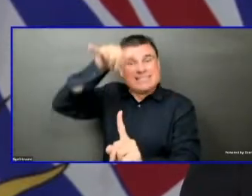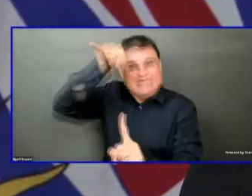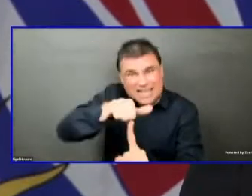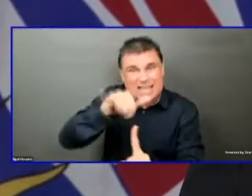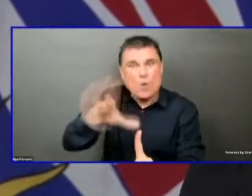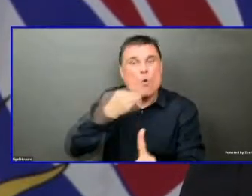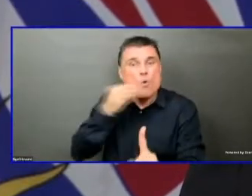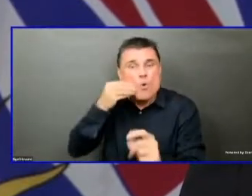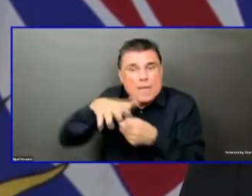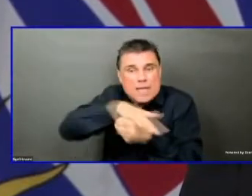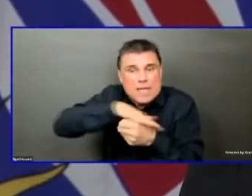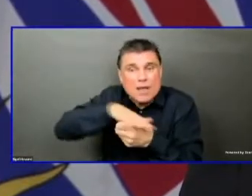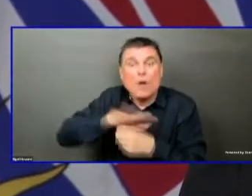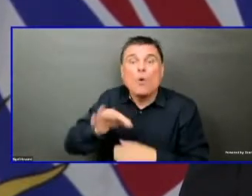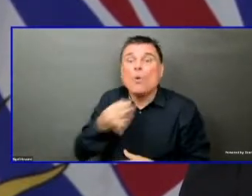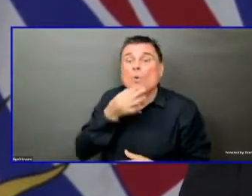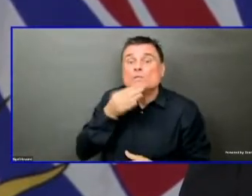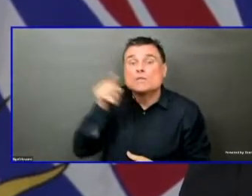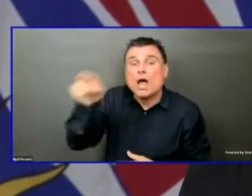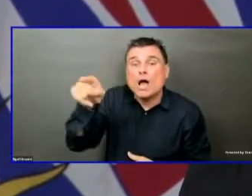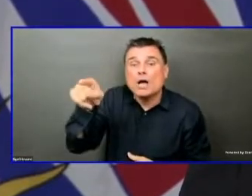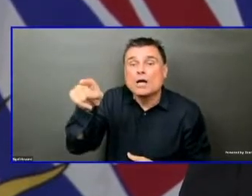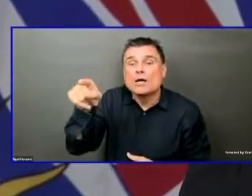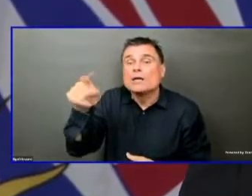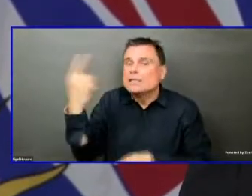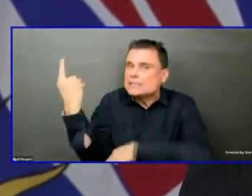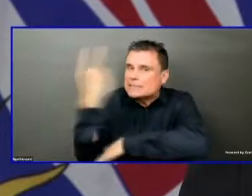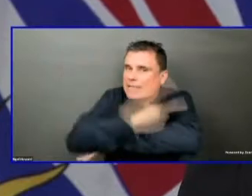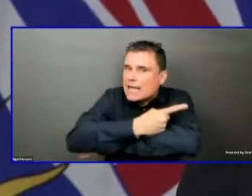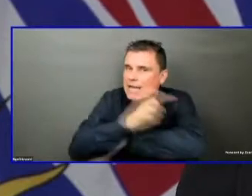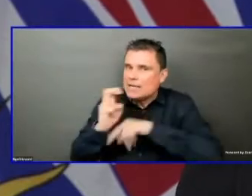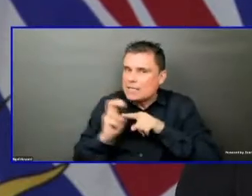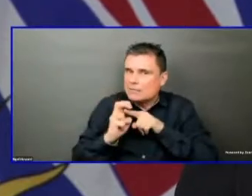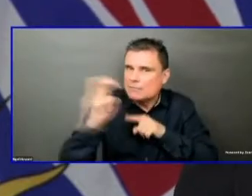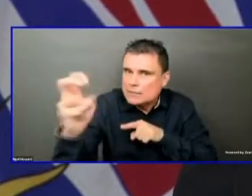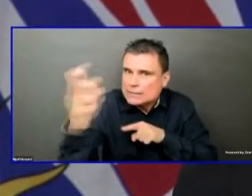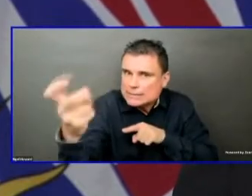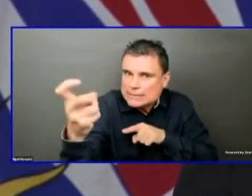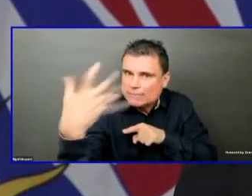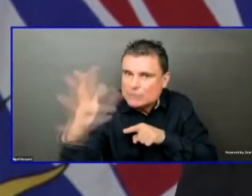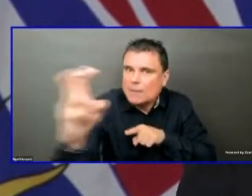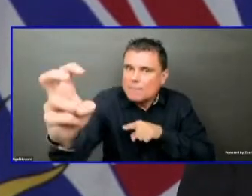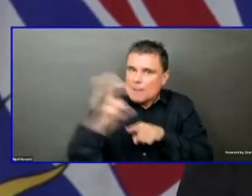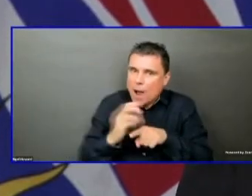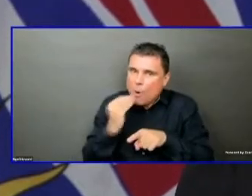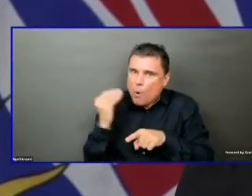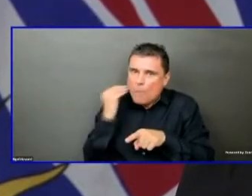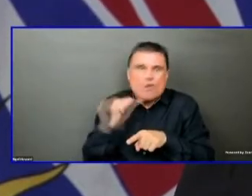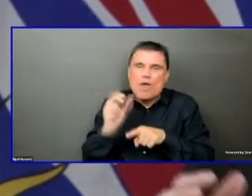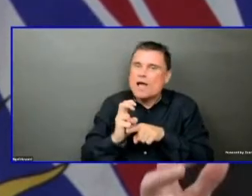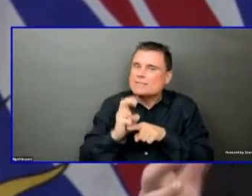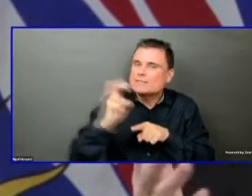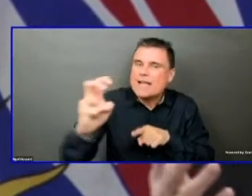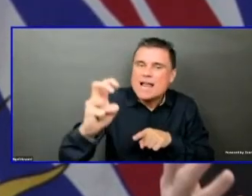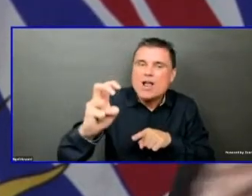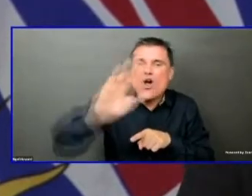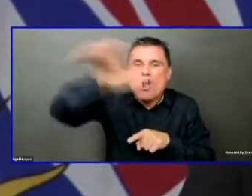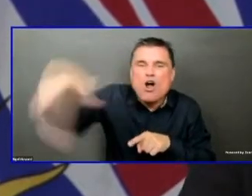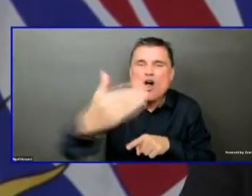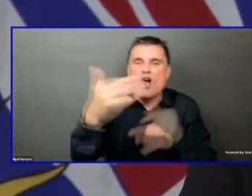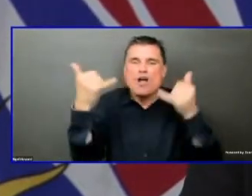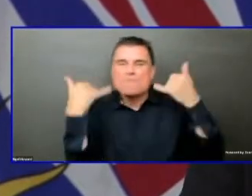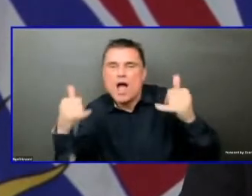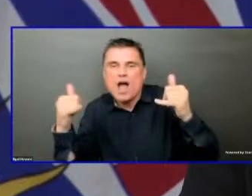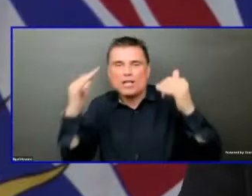time to go up there and party. And that is important because the community needs to be protected from